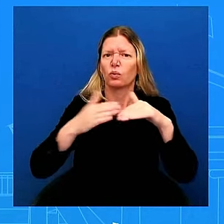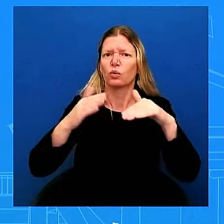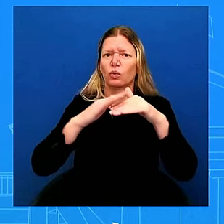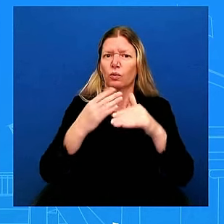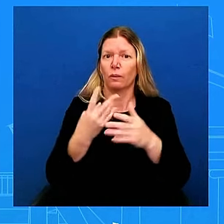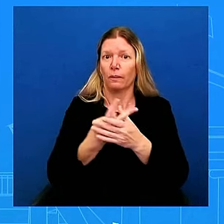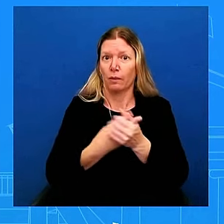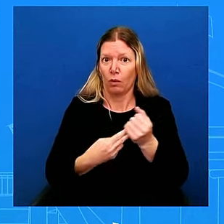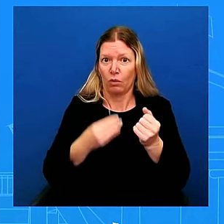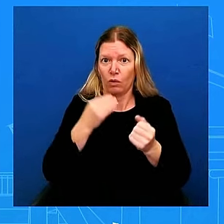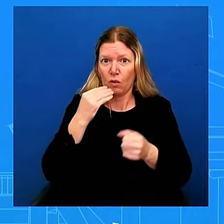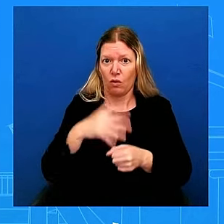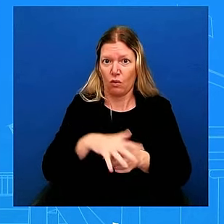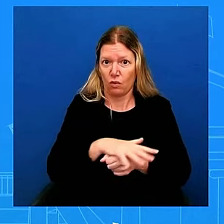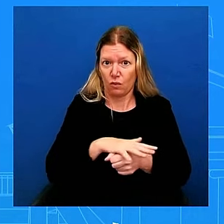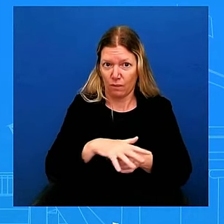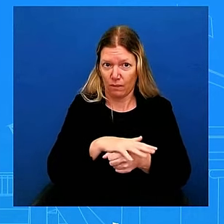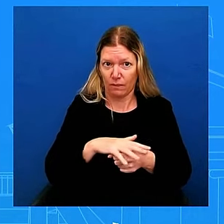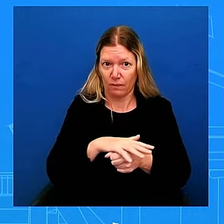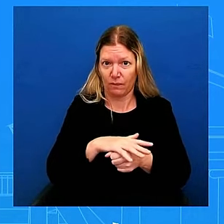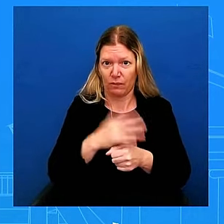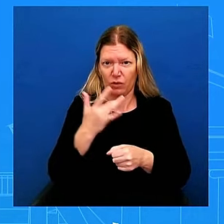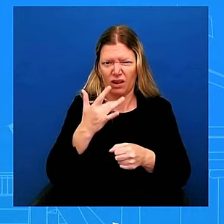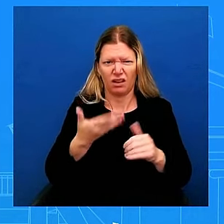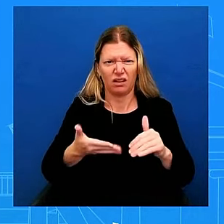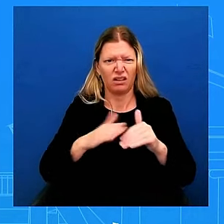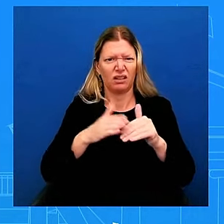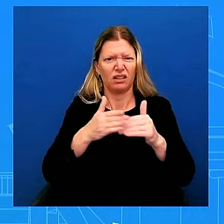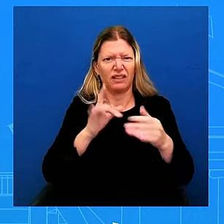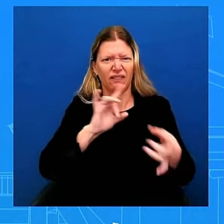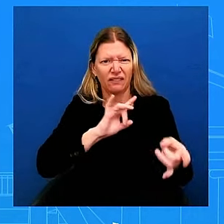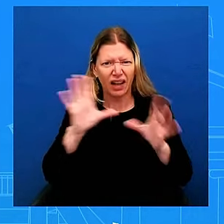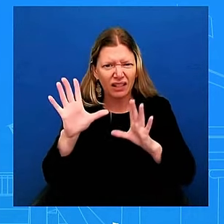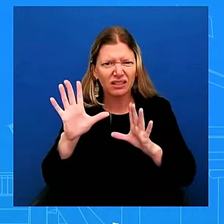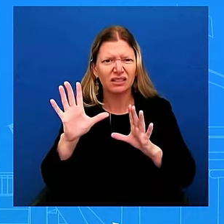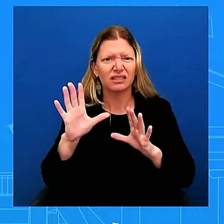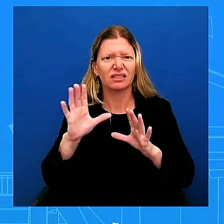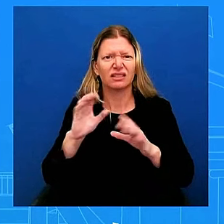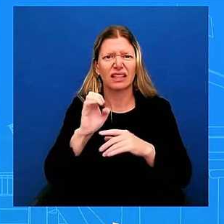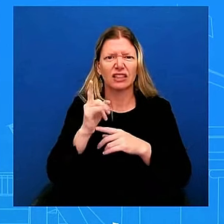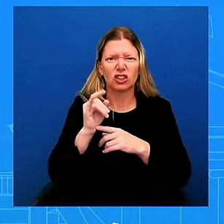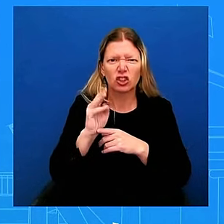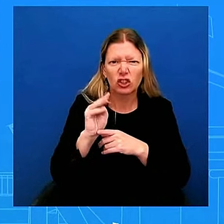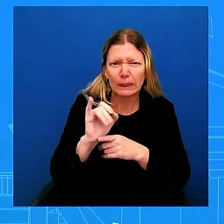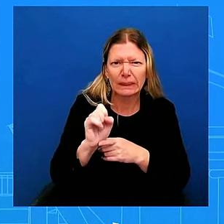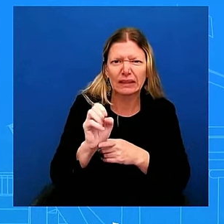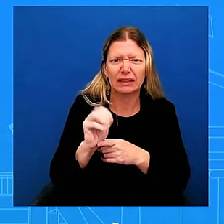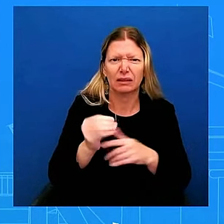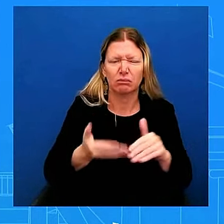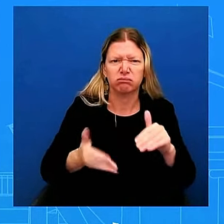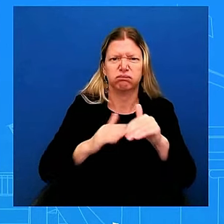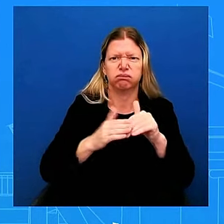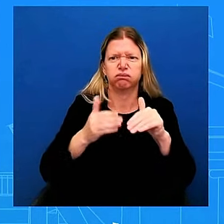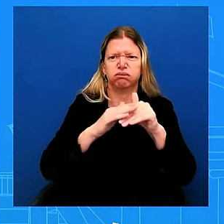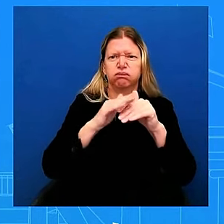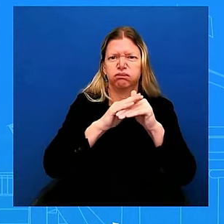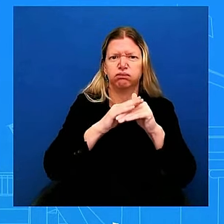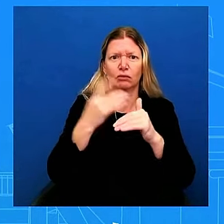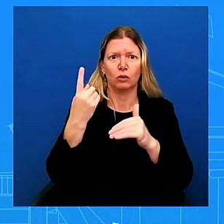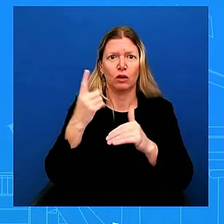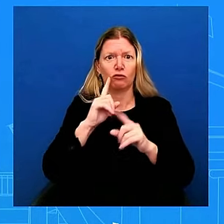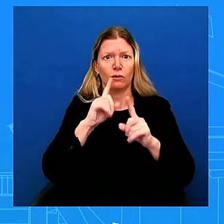of domestic violent extremism. The rhetoric to which one reporter referred only contributes to